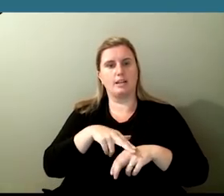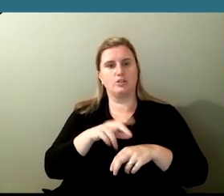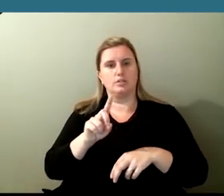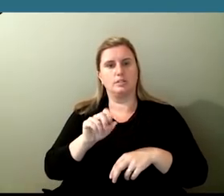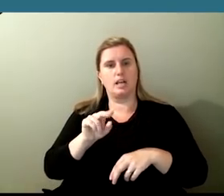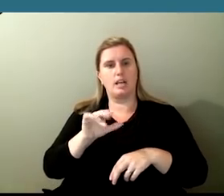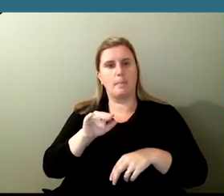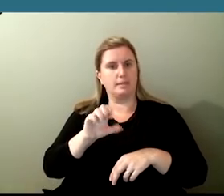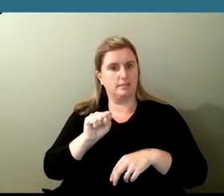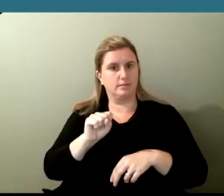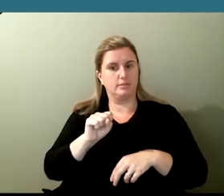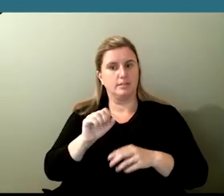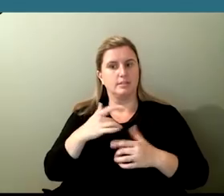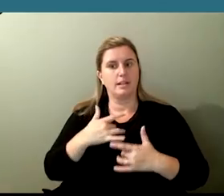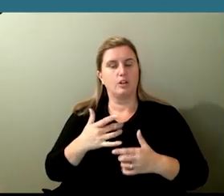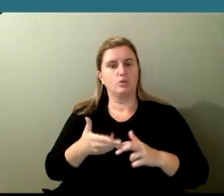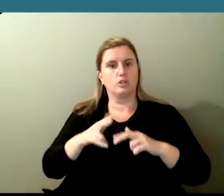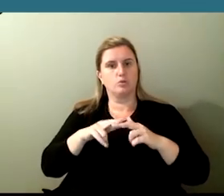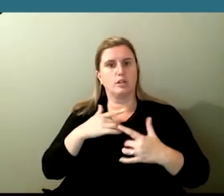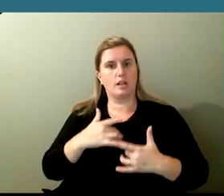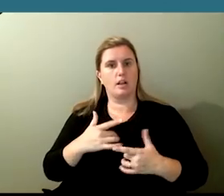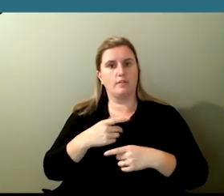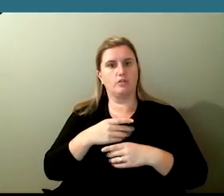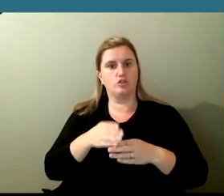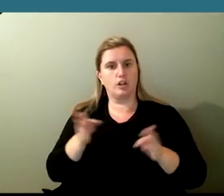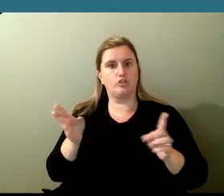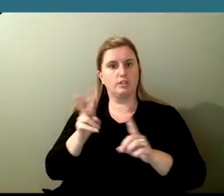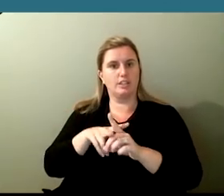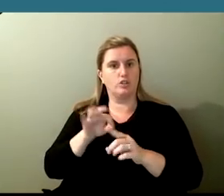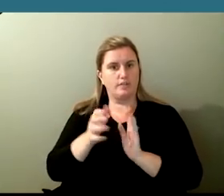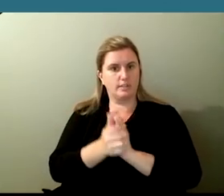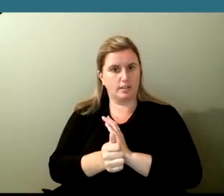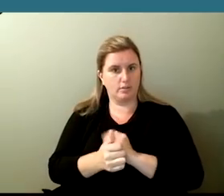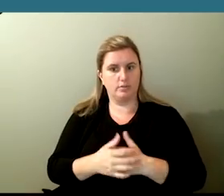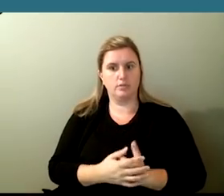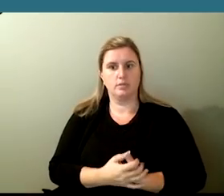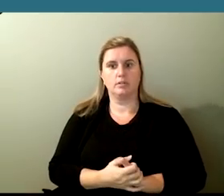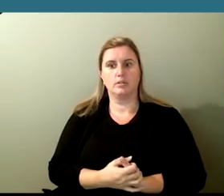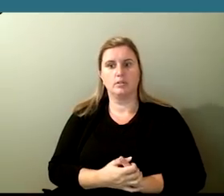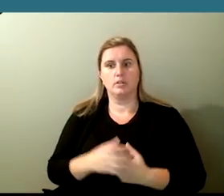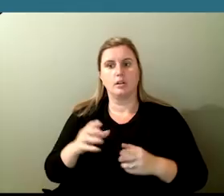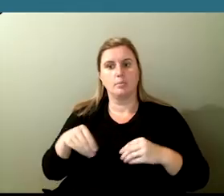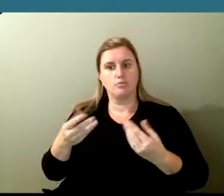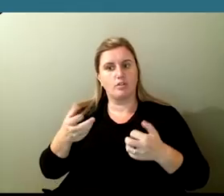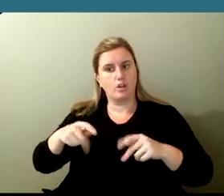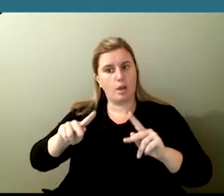implementation. It is likely to increase the likelihood of generalization of the skill. It's an opportunity